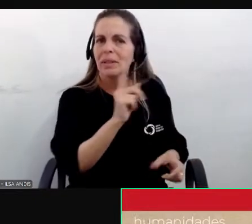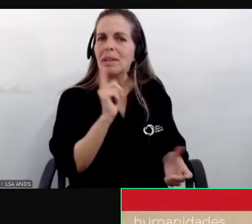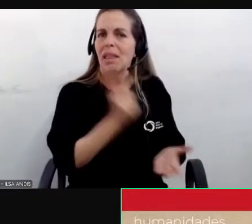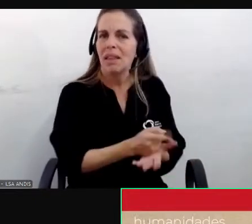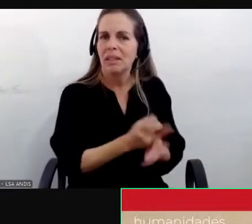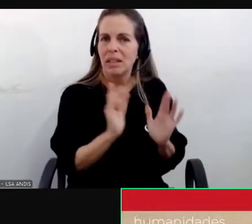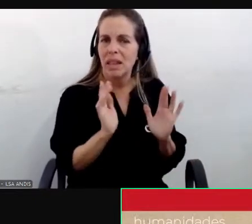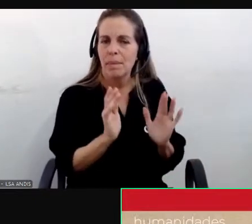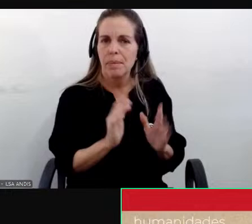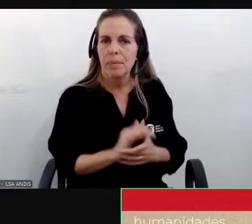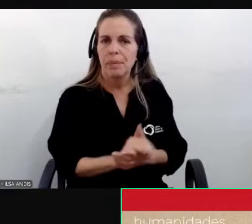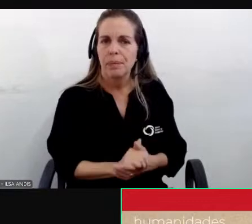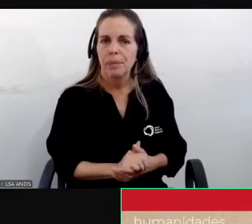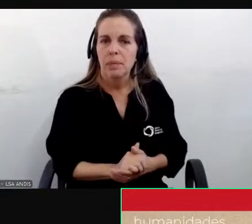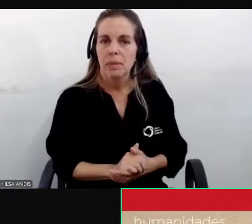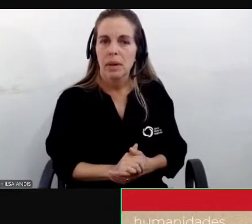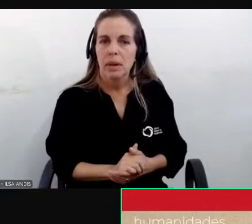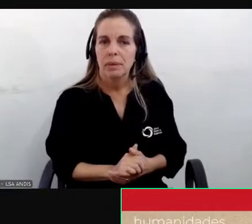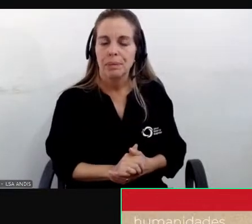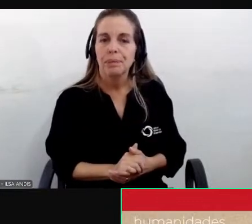would actually